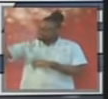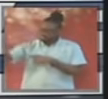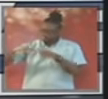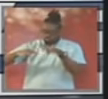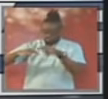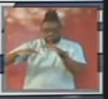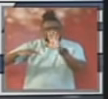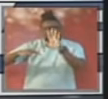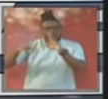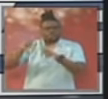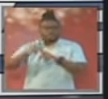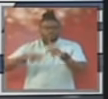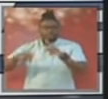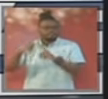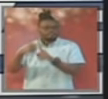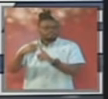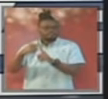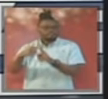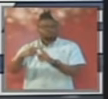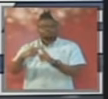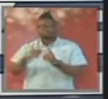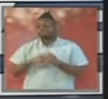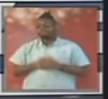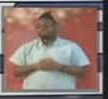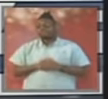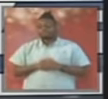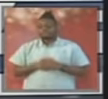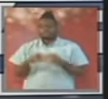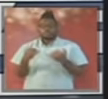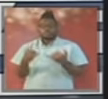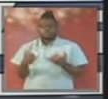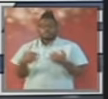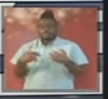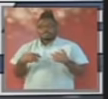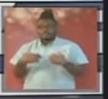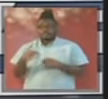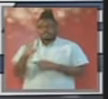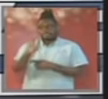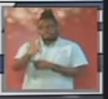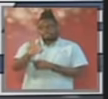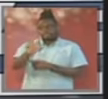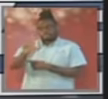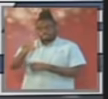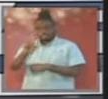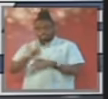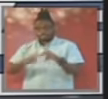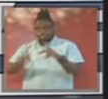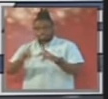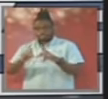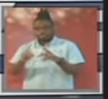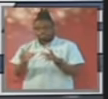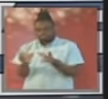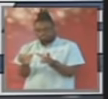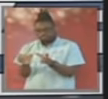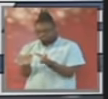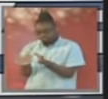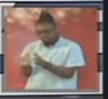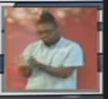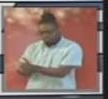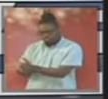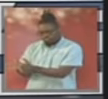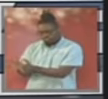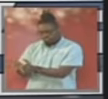nationals. At present, we have 63 patients in step-down facilities, and there are